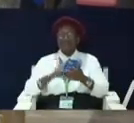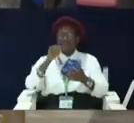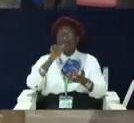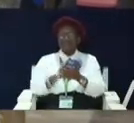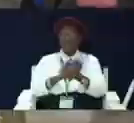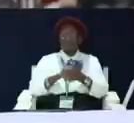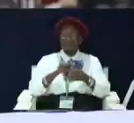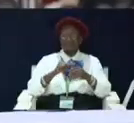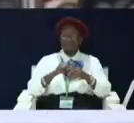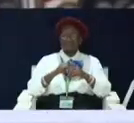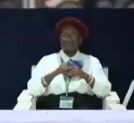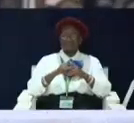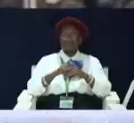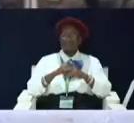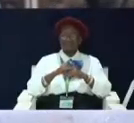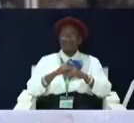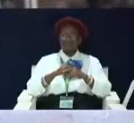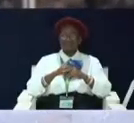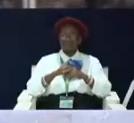Amen.